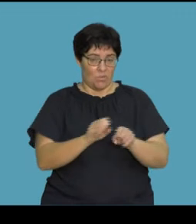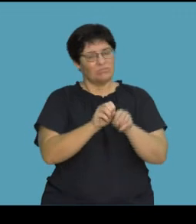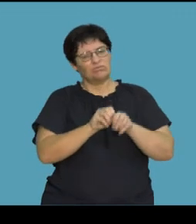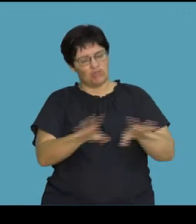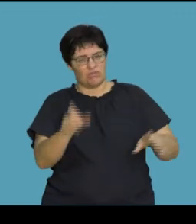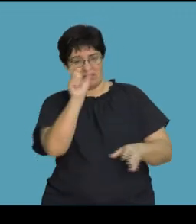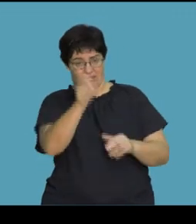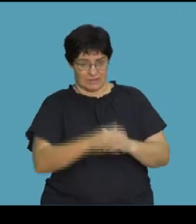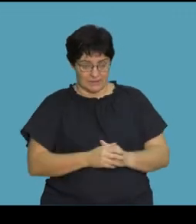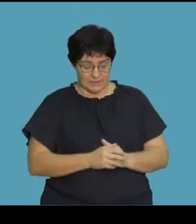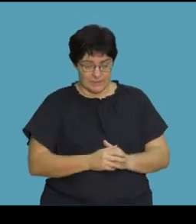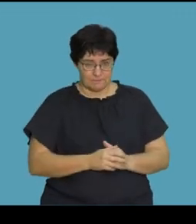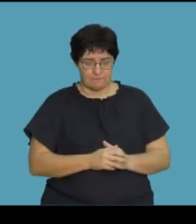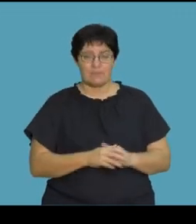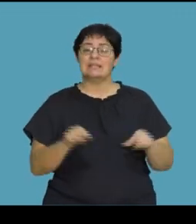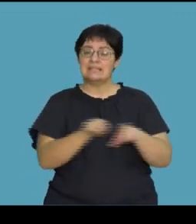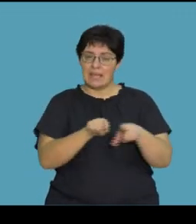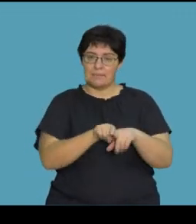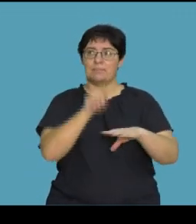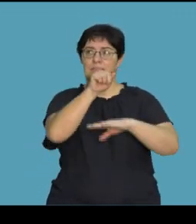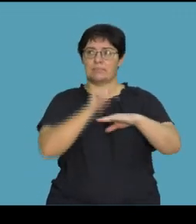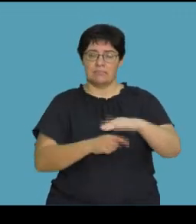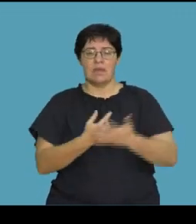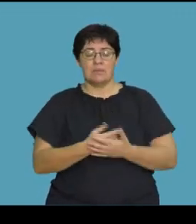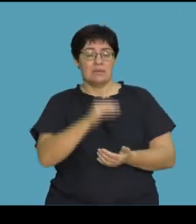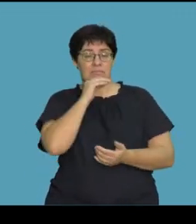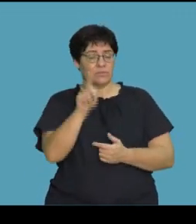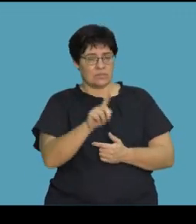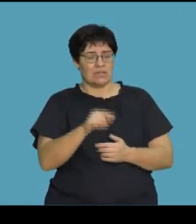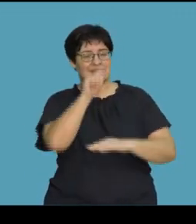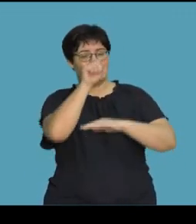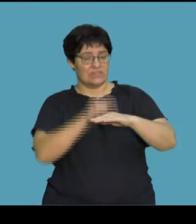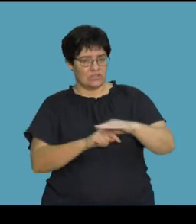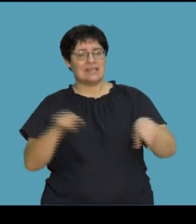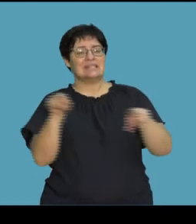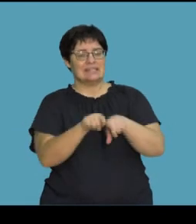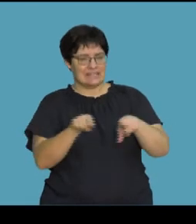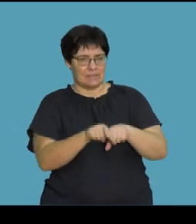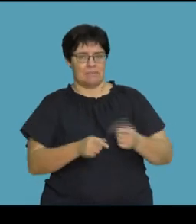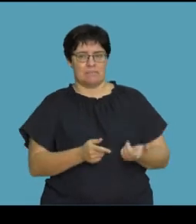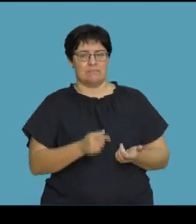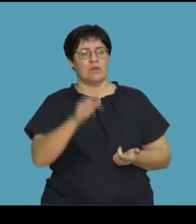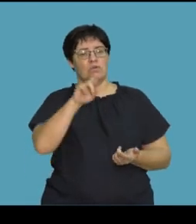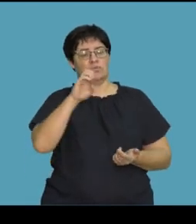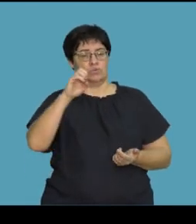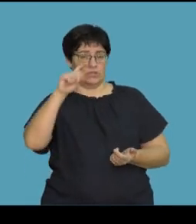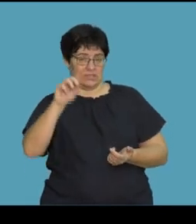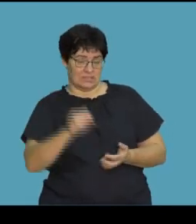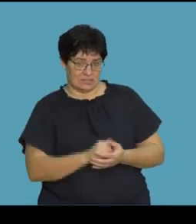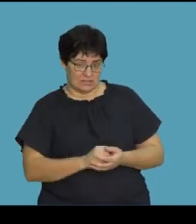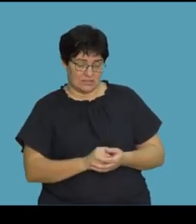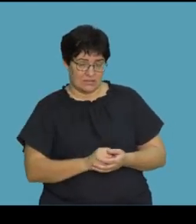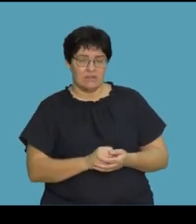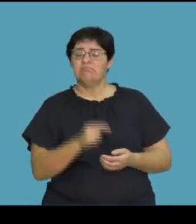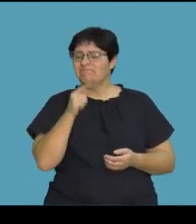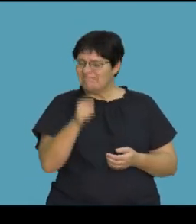term. Similarly with division, it must be division of the same root, right? And then